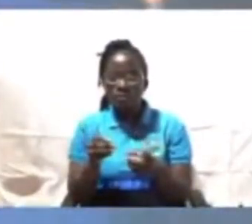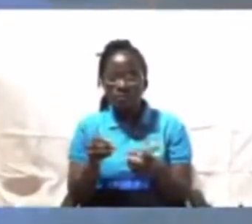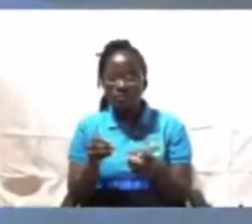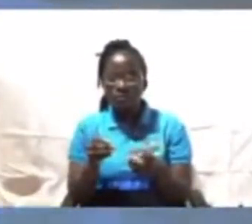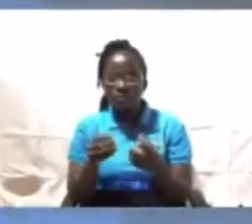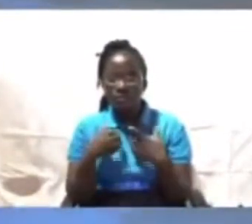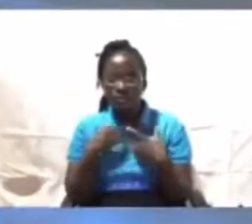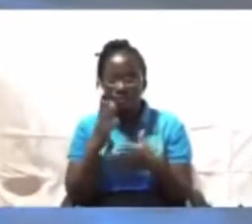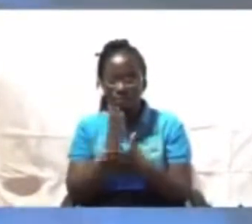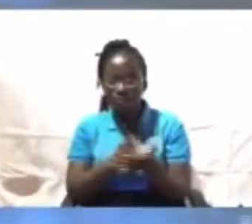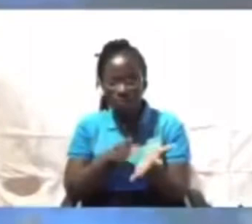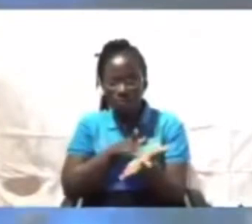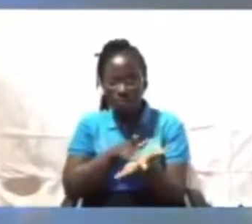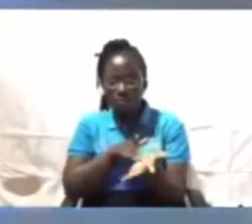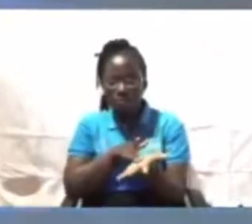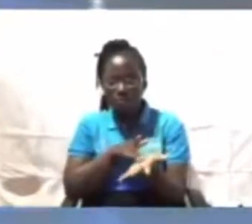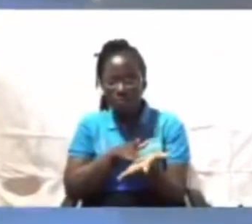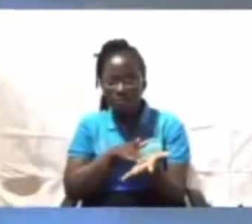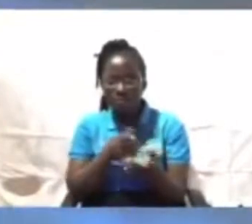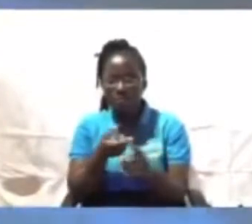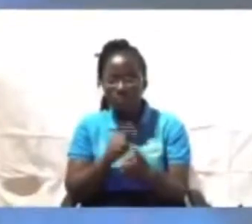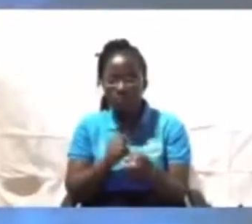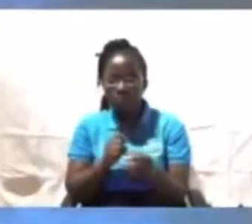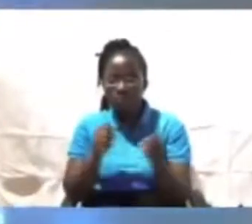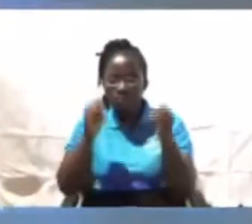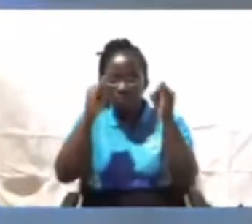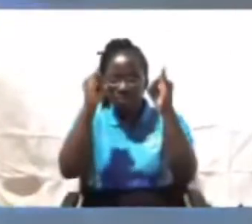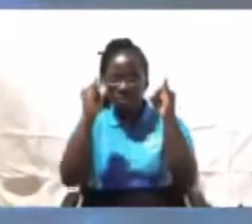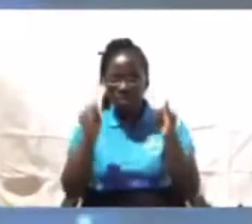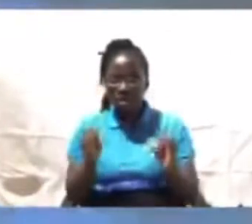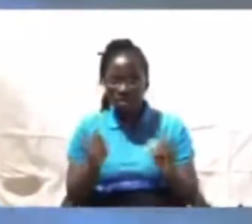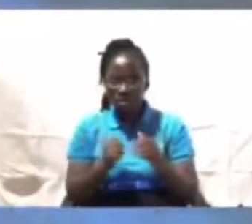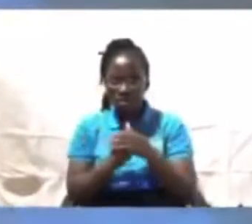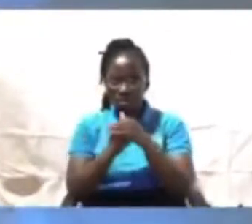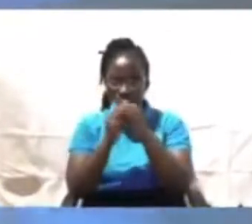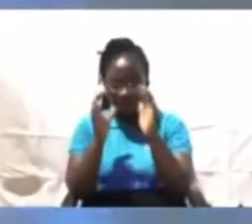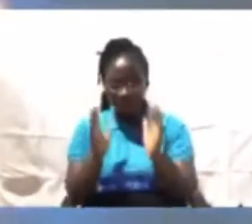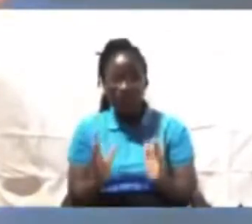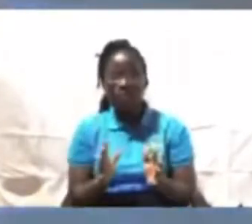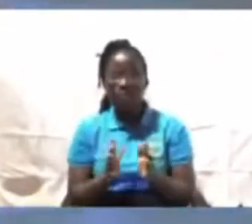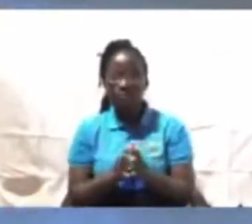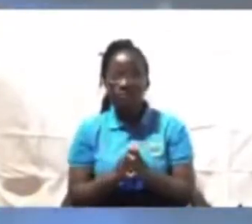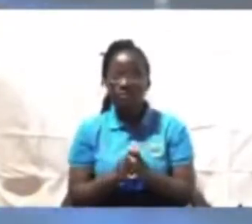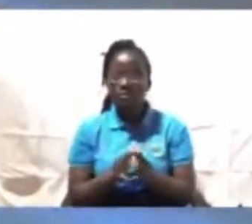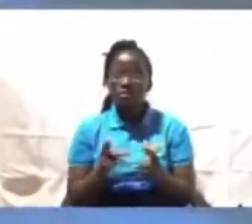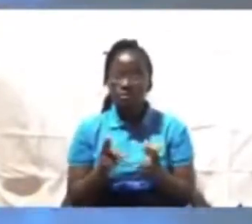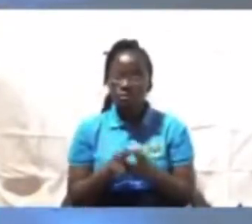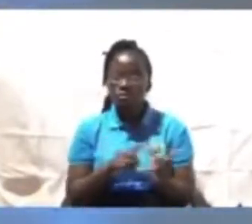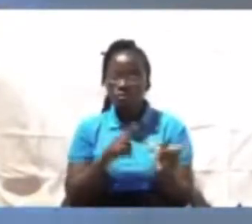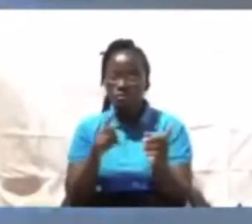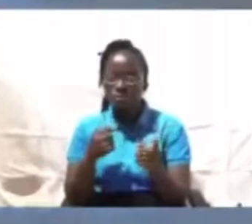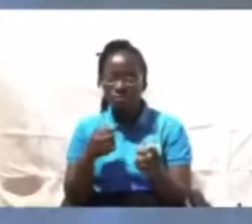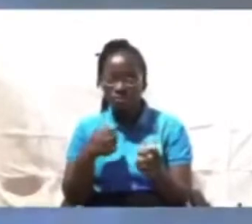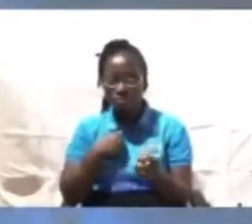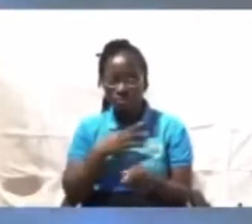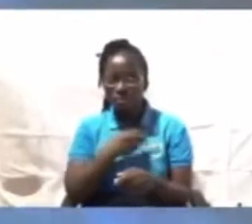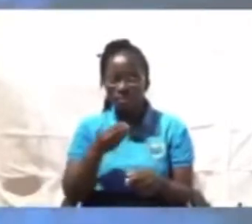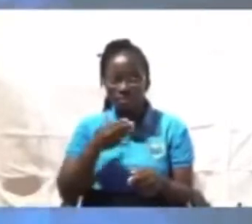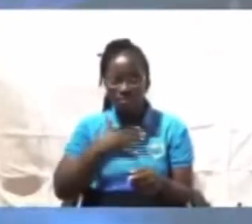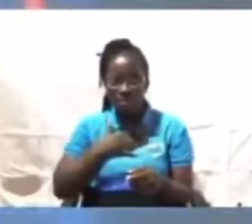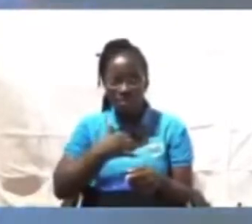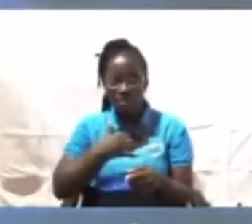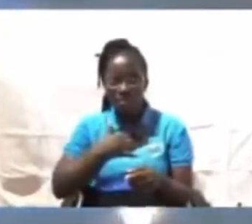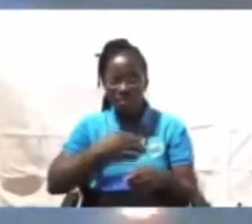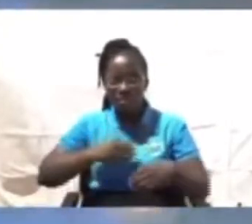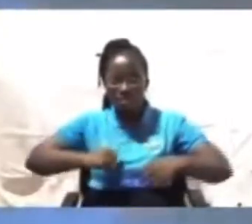mini bi brother Penny yakọ krabi ase openye bi wo ene yakọ je eduro